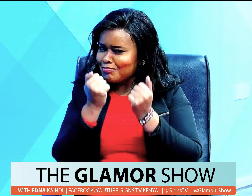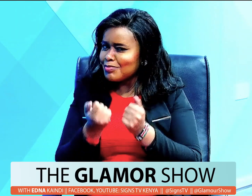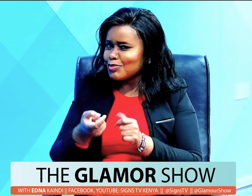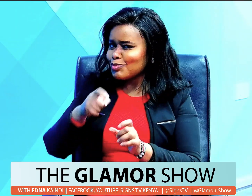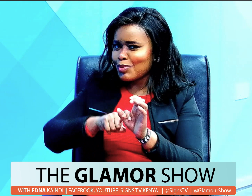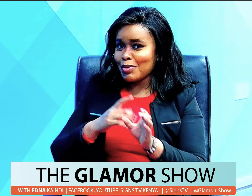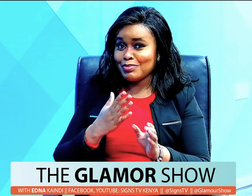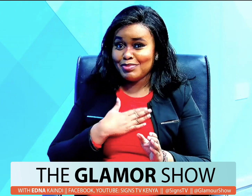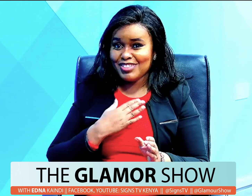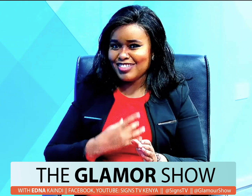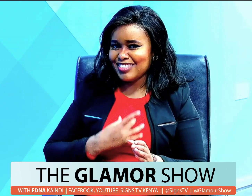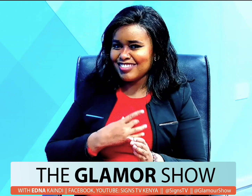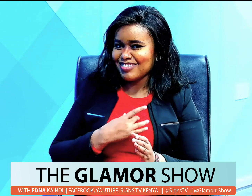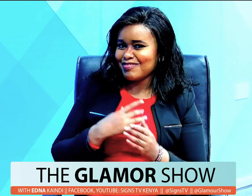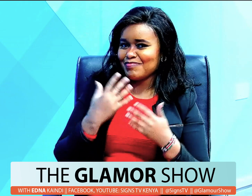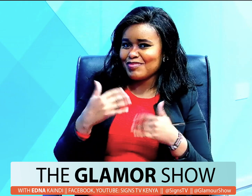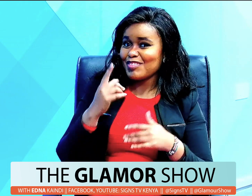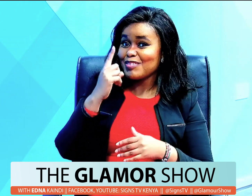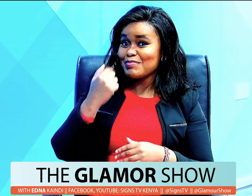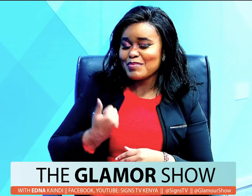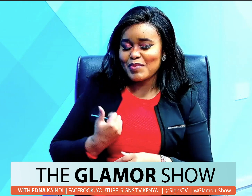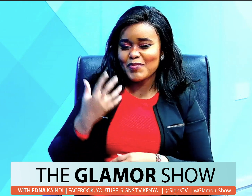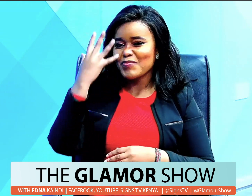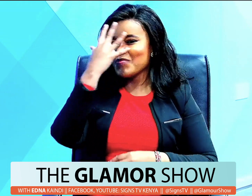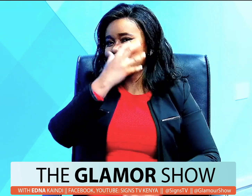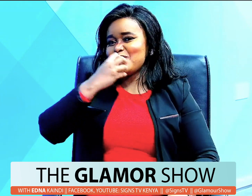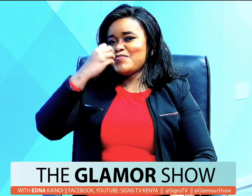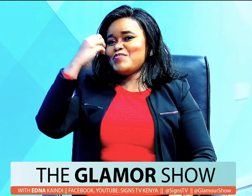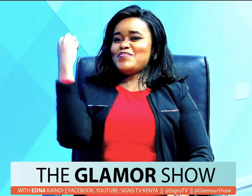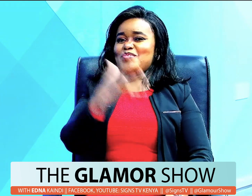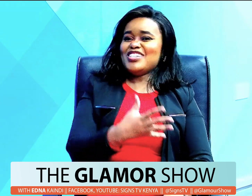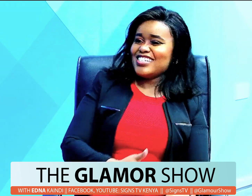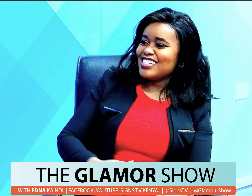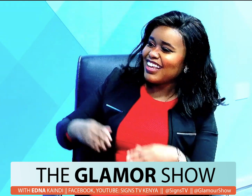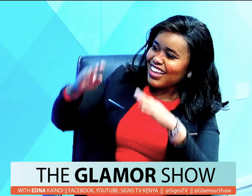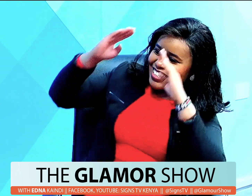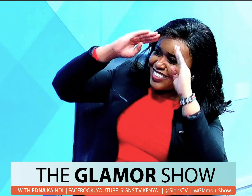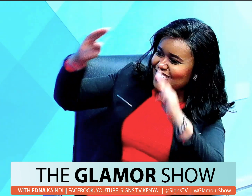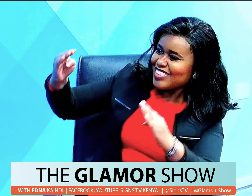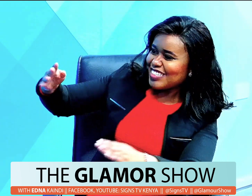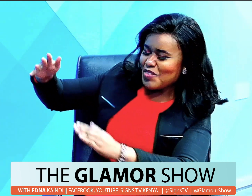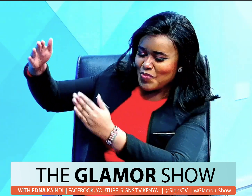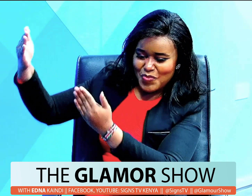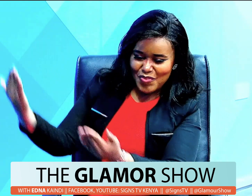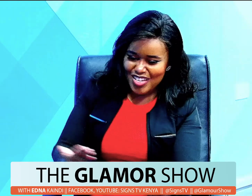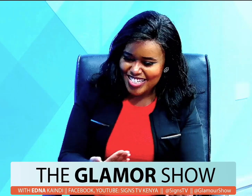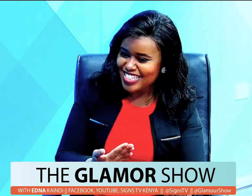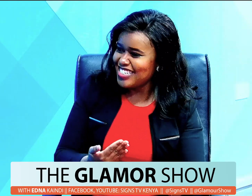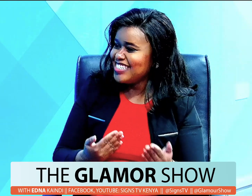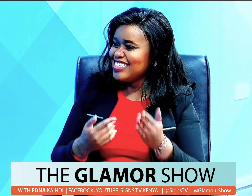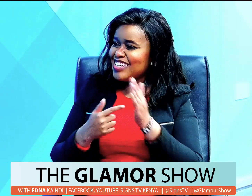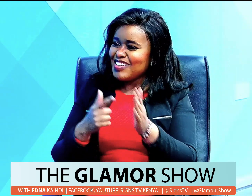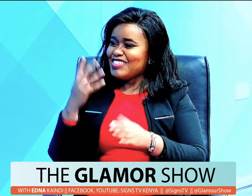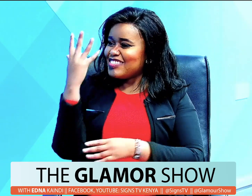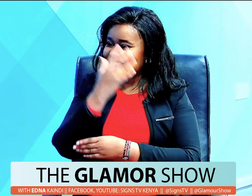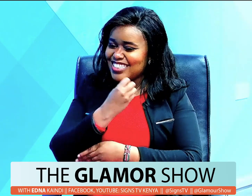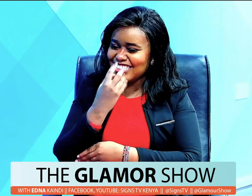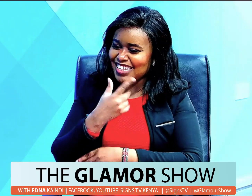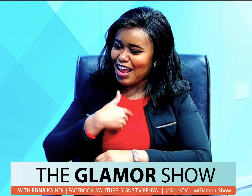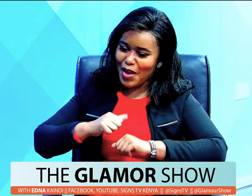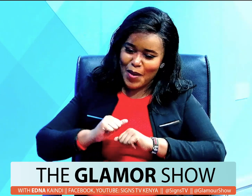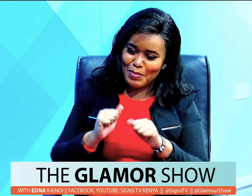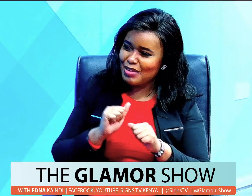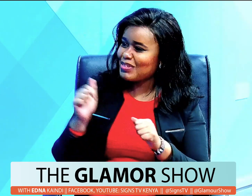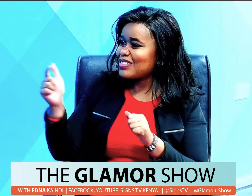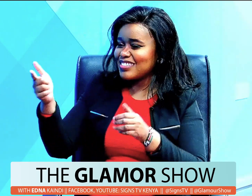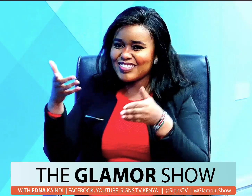our skilled and very professional guest. So here today I have a very, very beautiful guest who's joining me. Thank